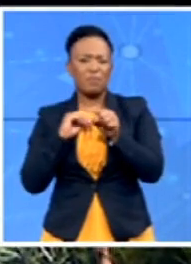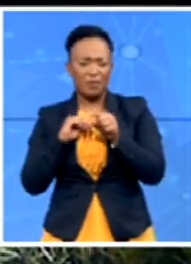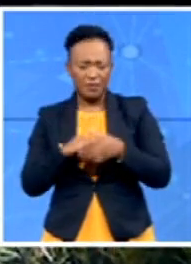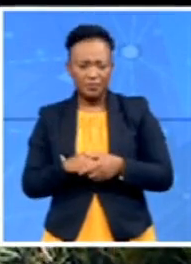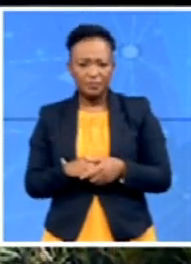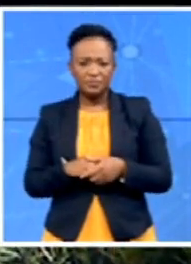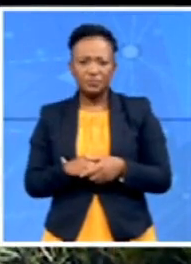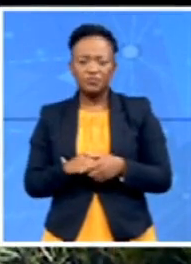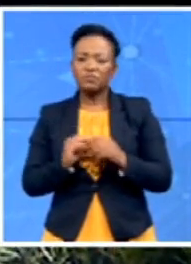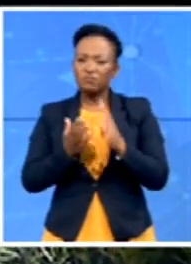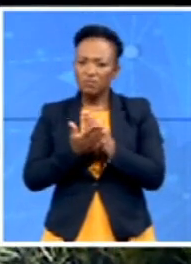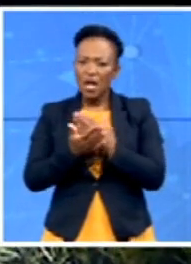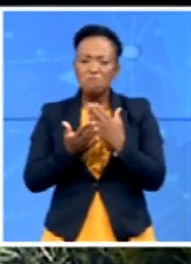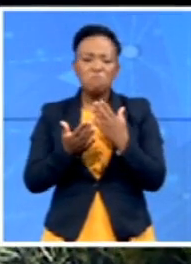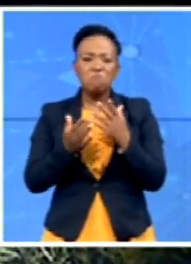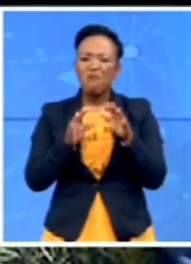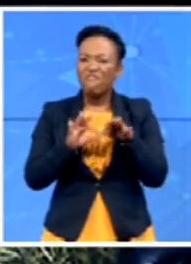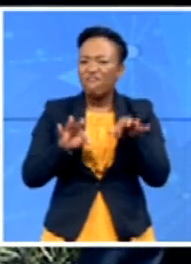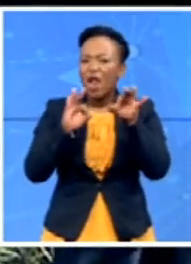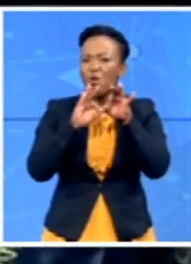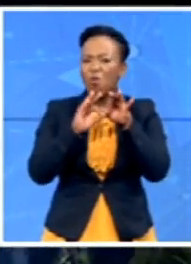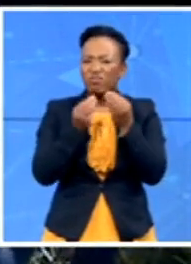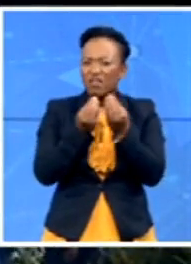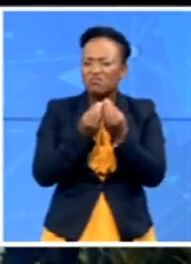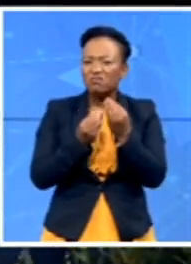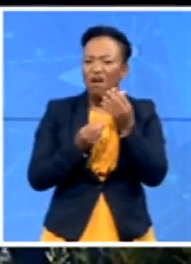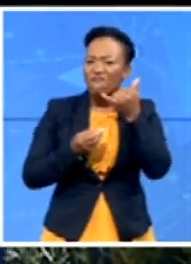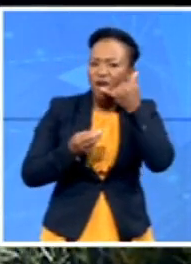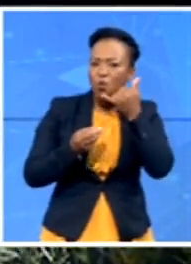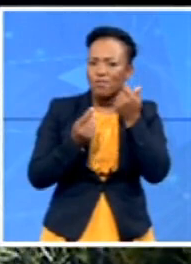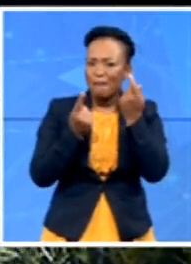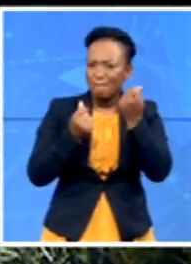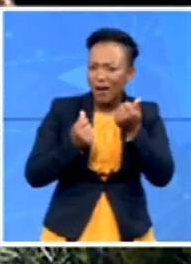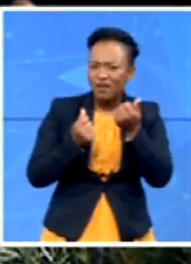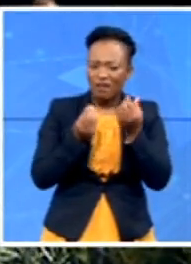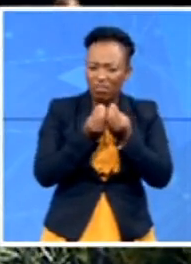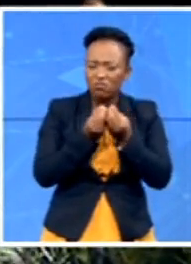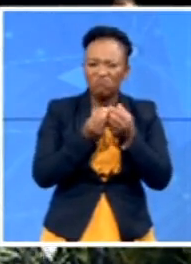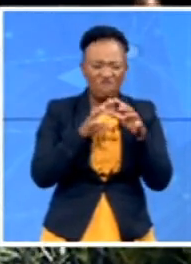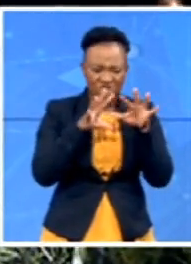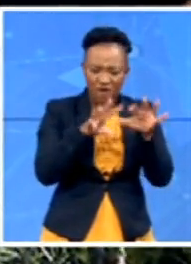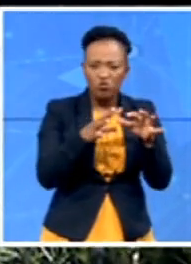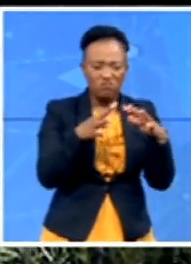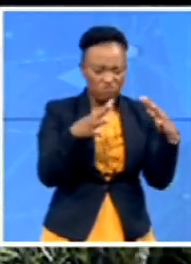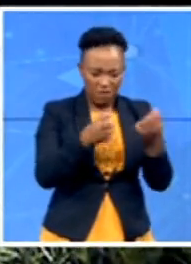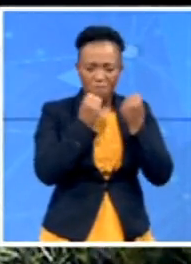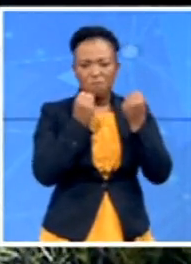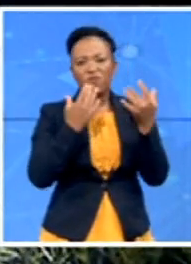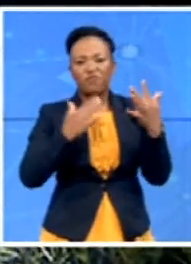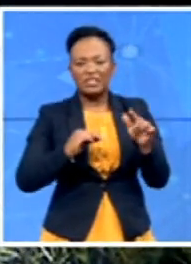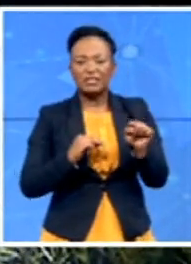force. They then reported the matters to police from 2008. It has been very difficult for police